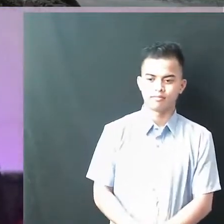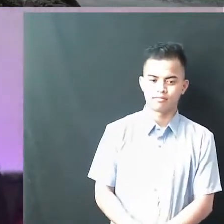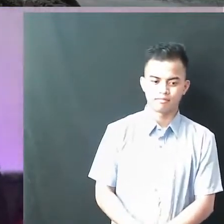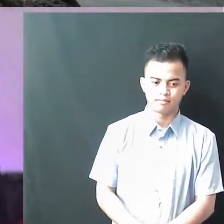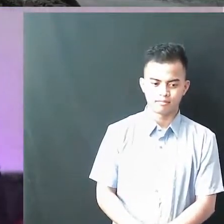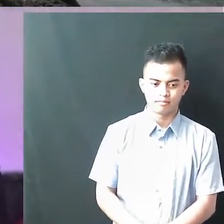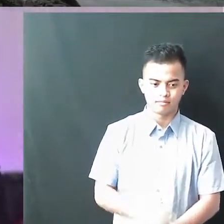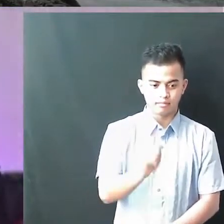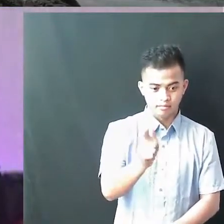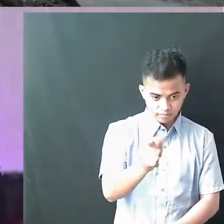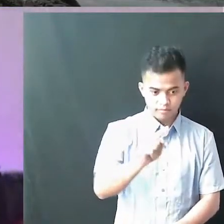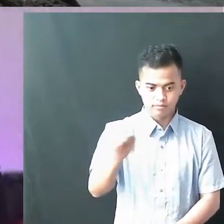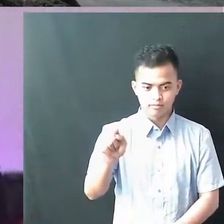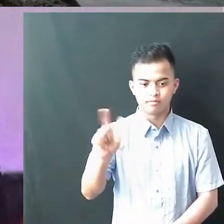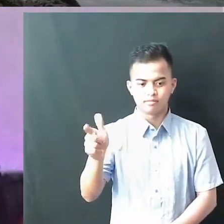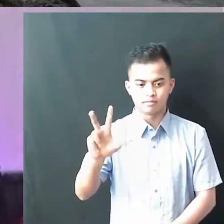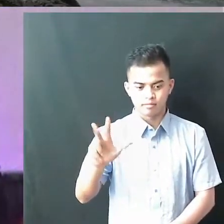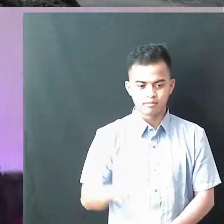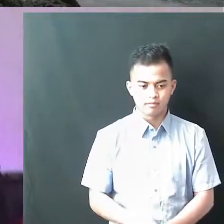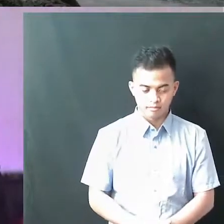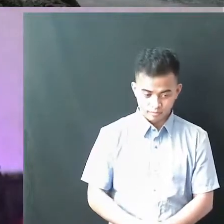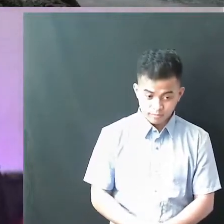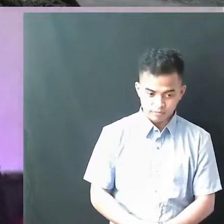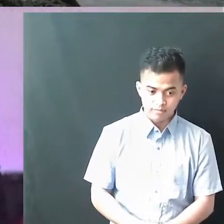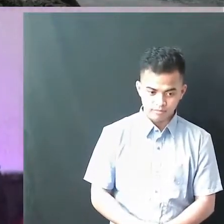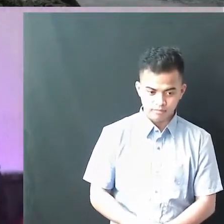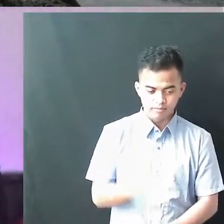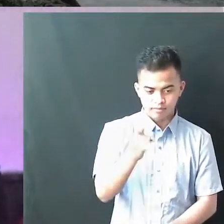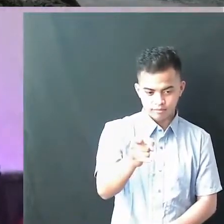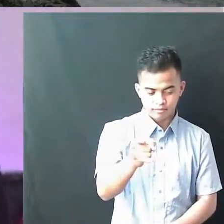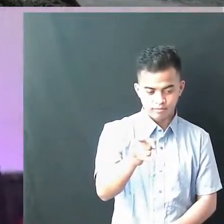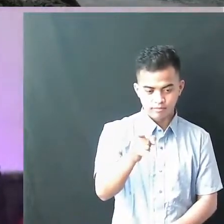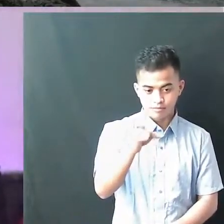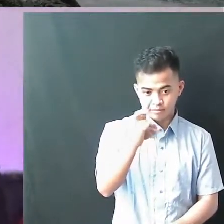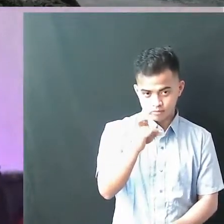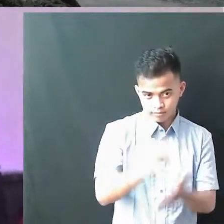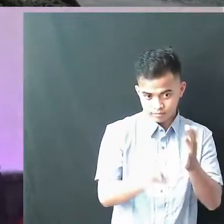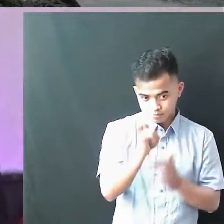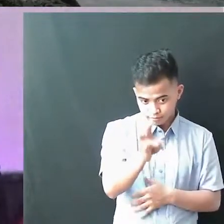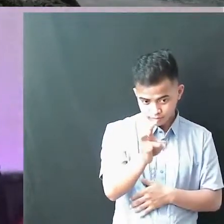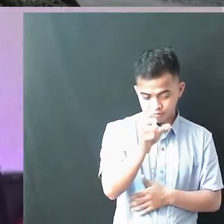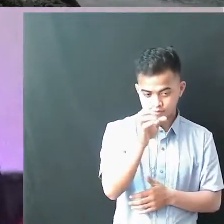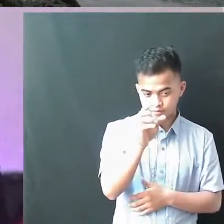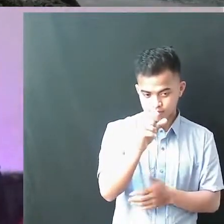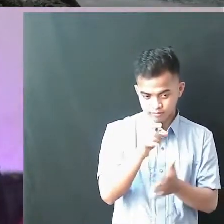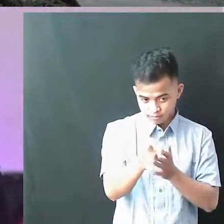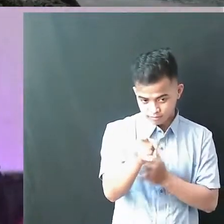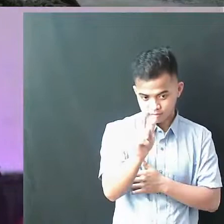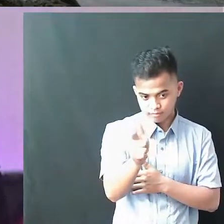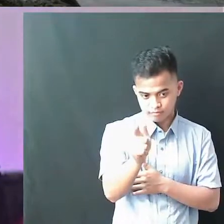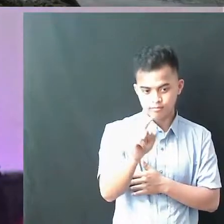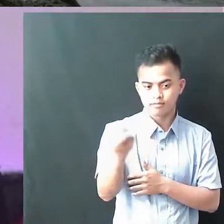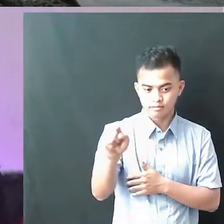And unto the Jews I became a Jew, that I might gain the Jews. To them that